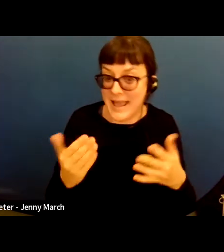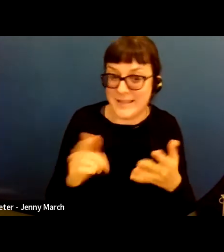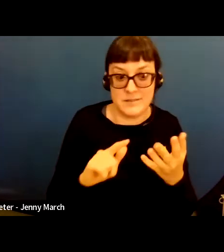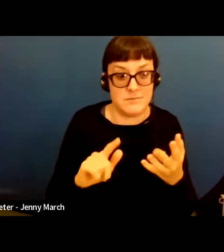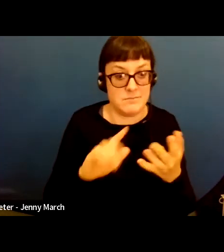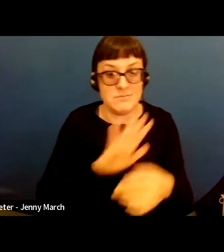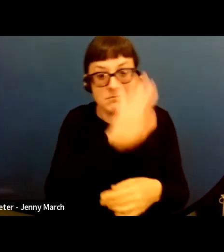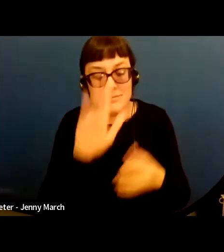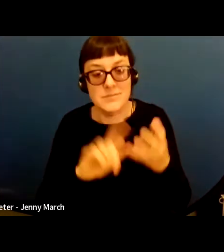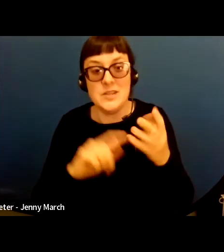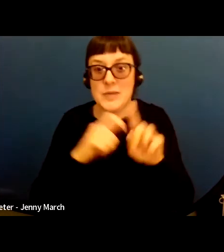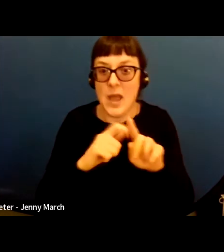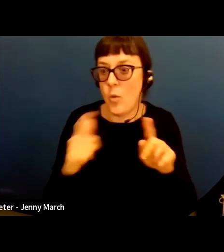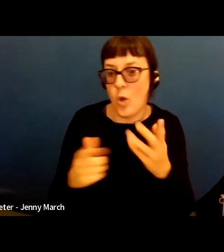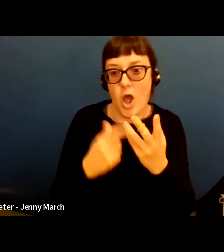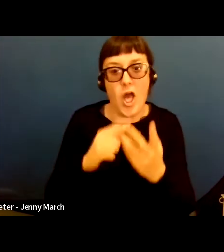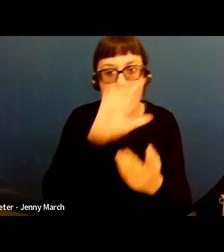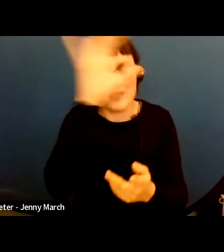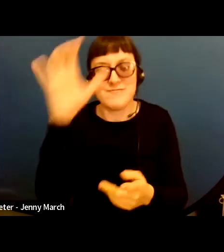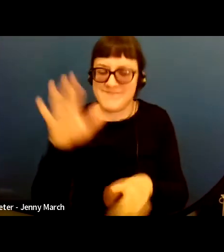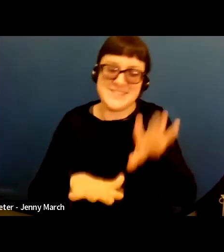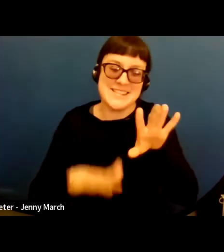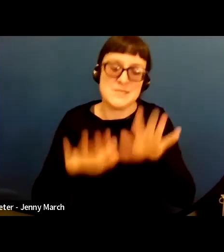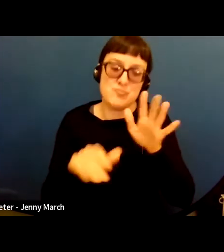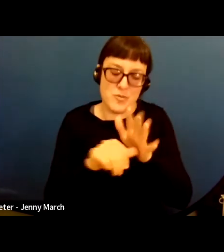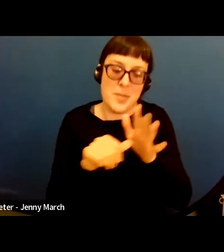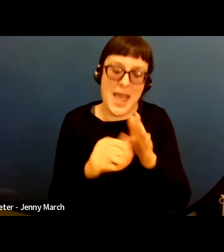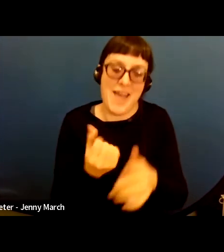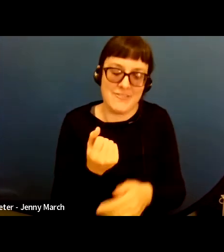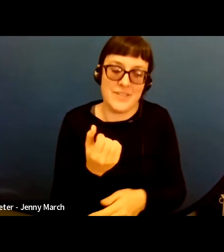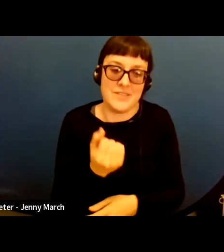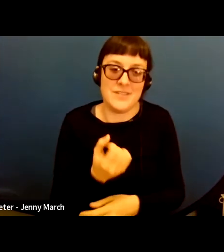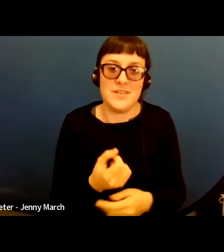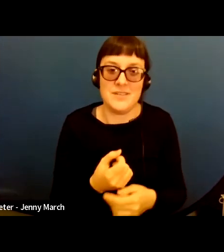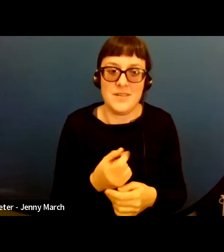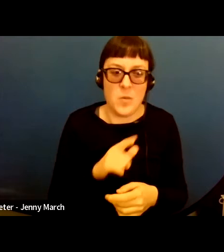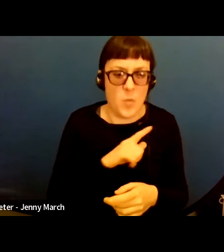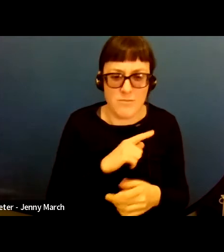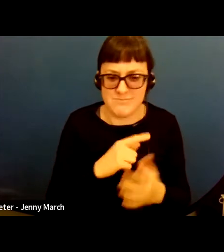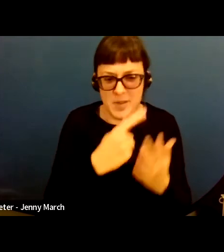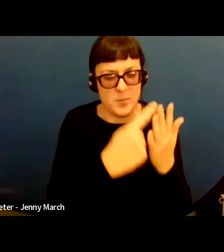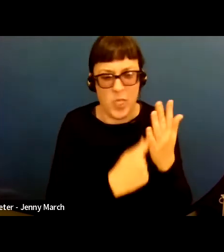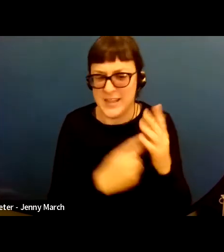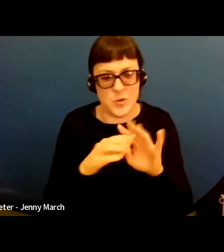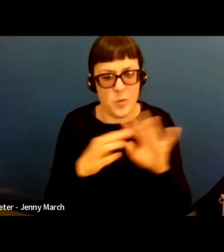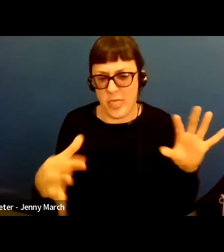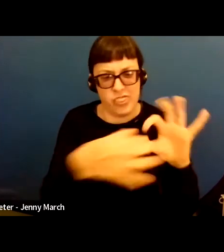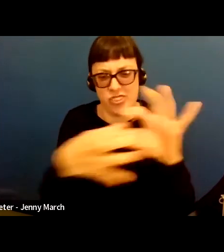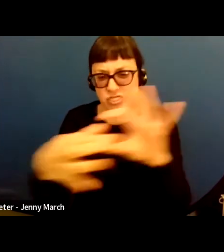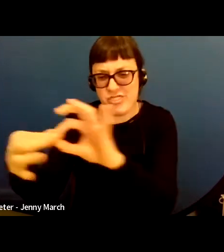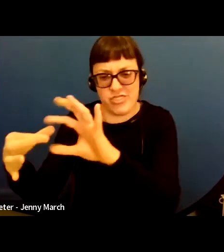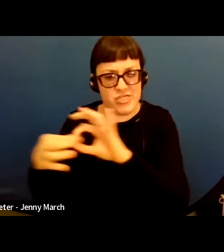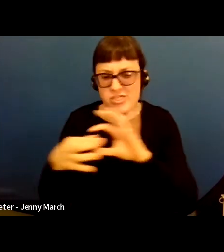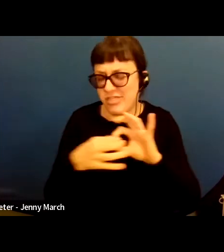globally, we see similar problems. And those problems stem from fragmentation of policy and resources, but also what I